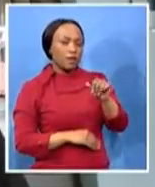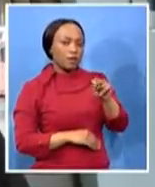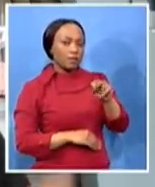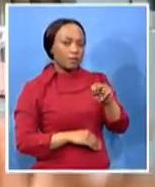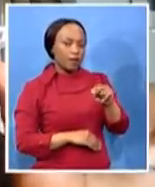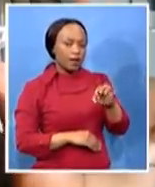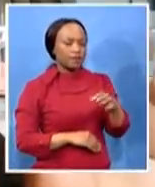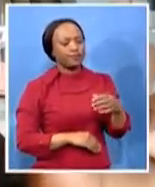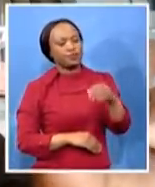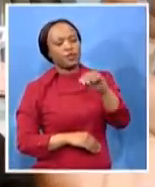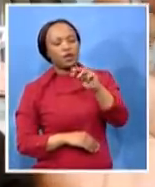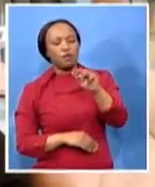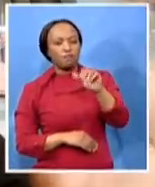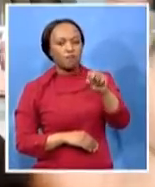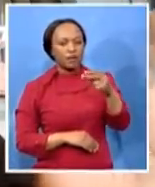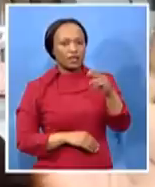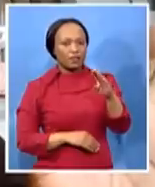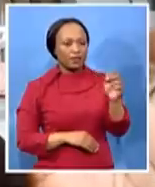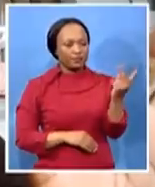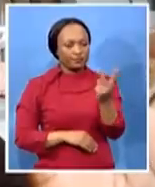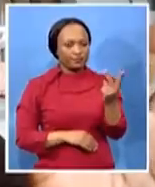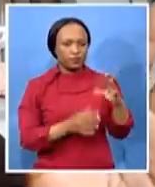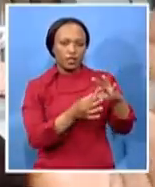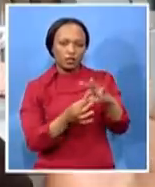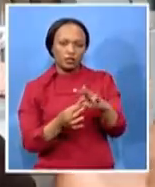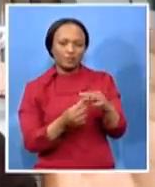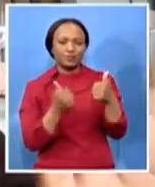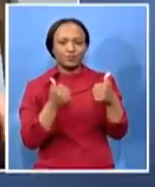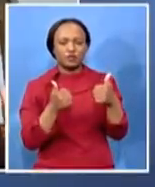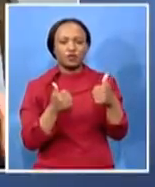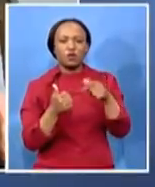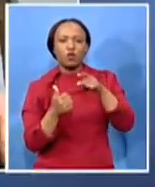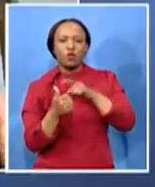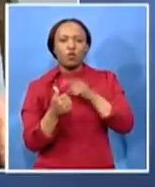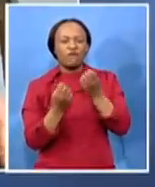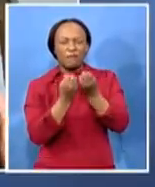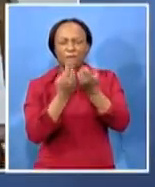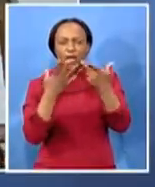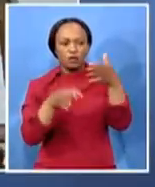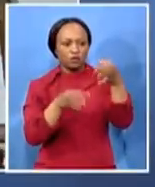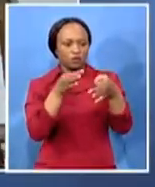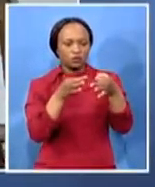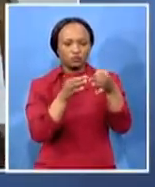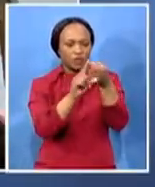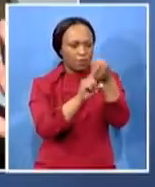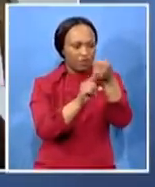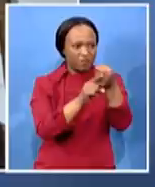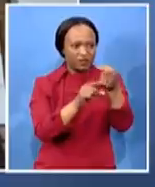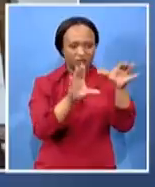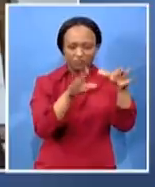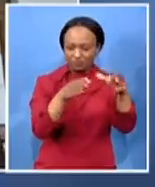many so-called movements, right? Yeah. Parties, Unite X,